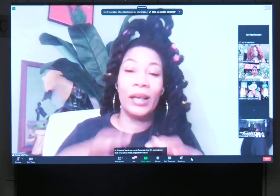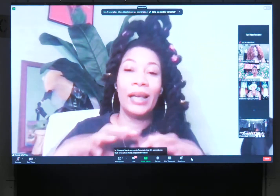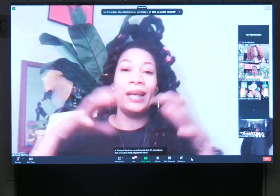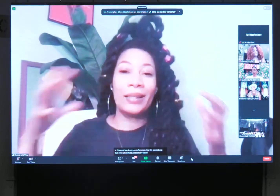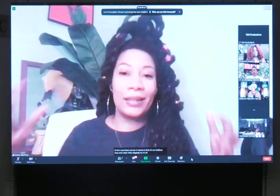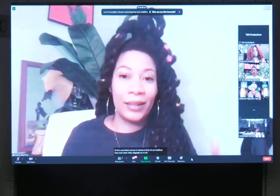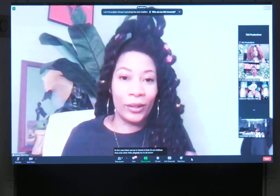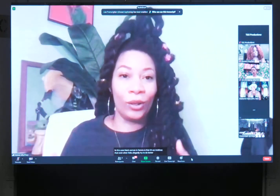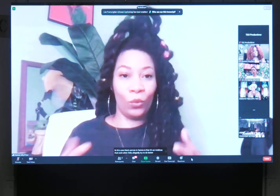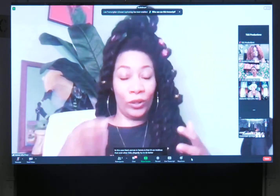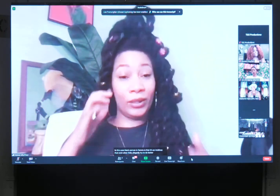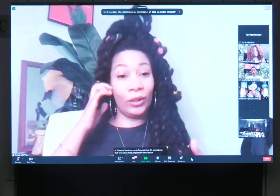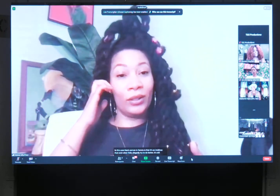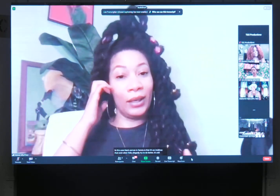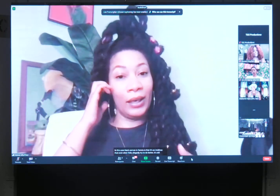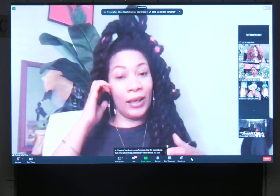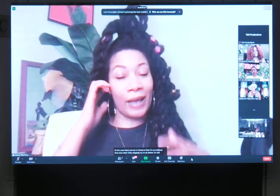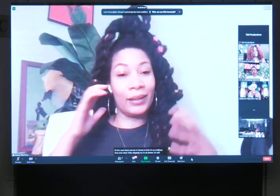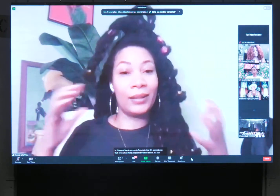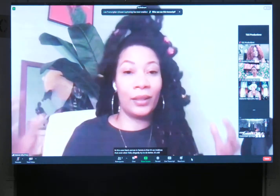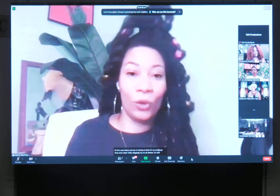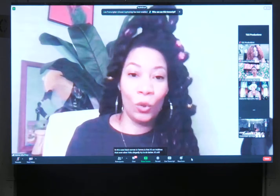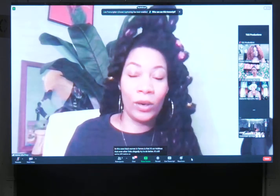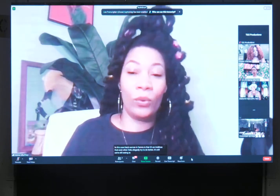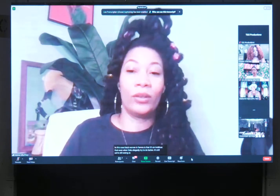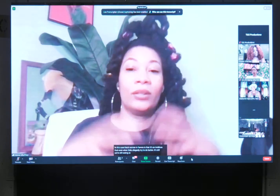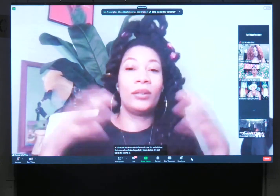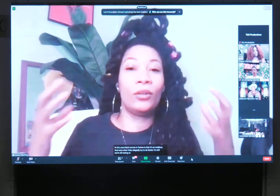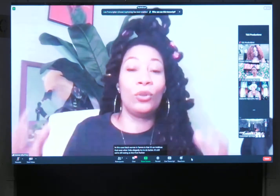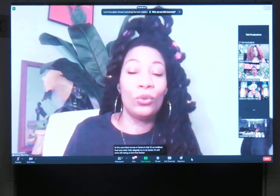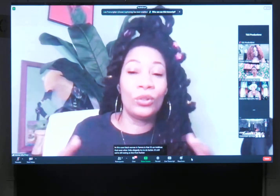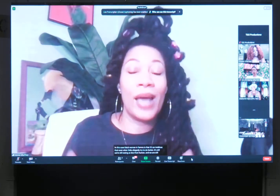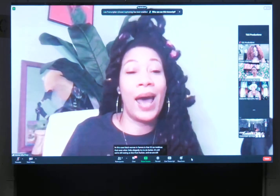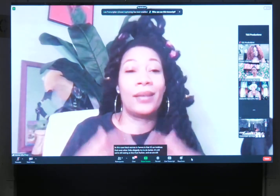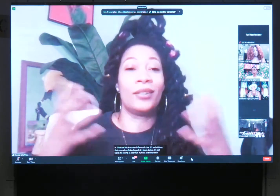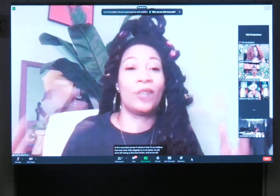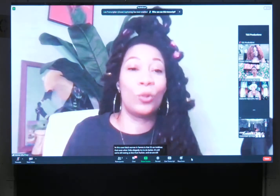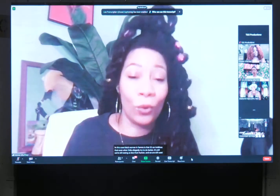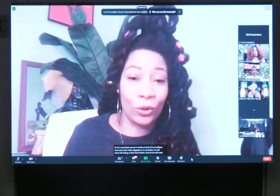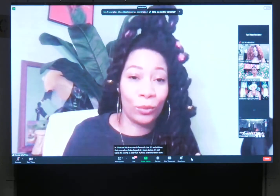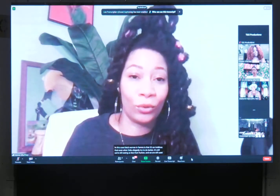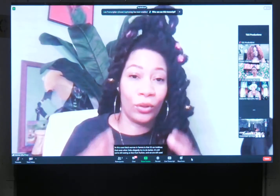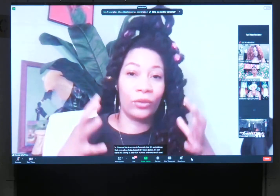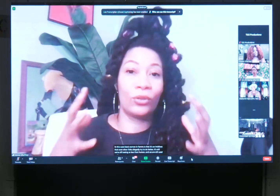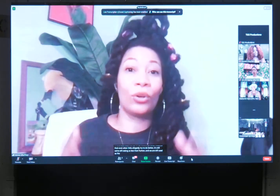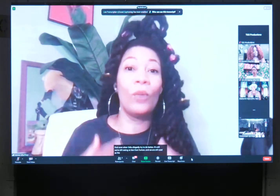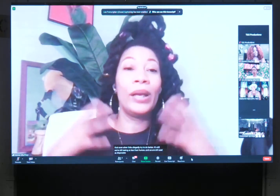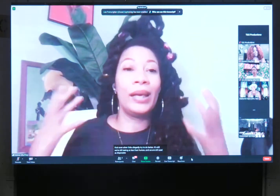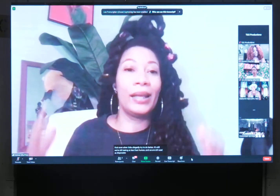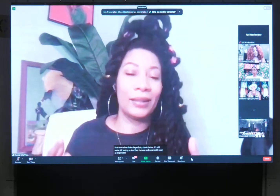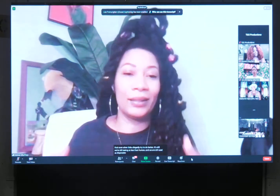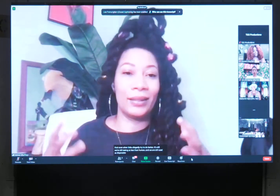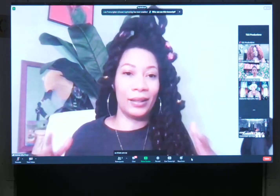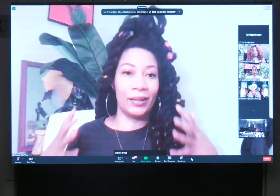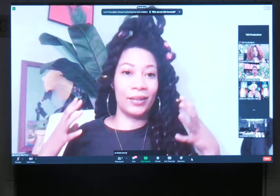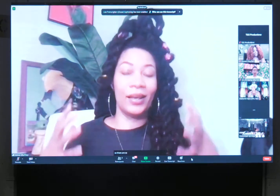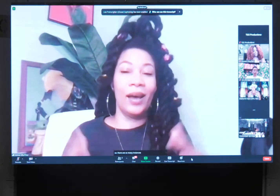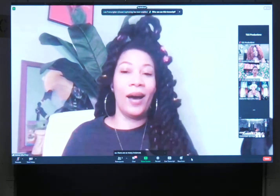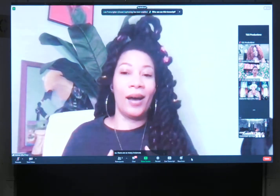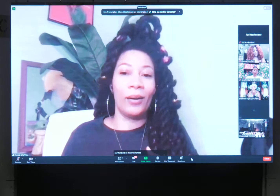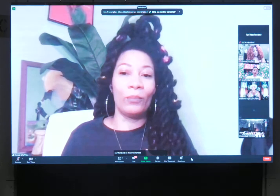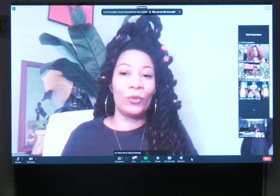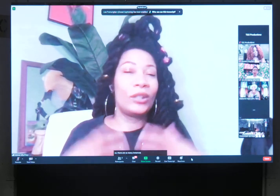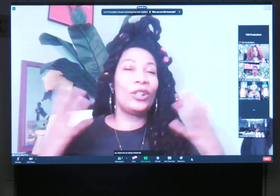better, we're still seen as less than human, and we are still used as disposable. So there's so many